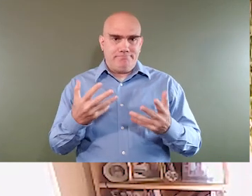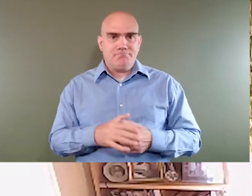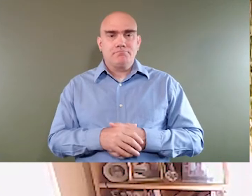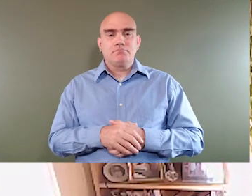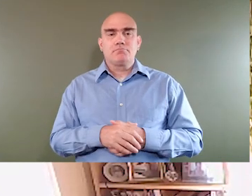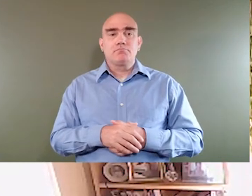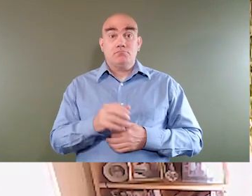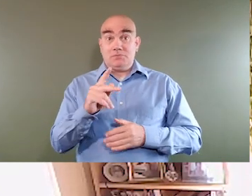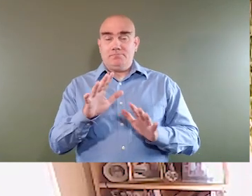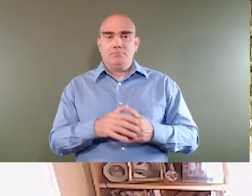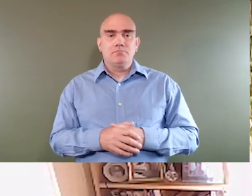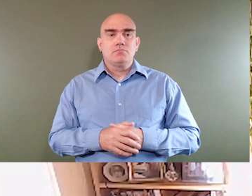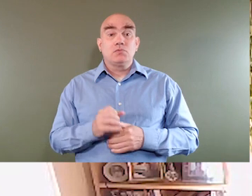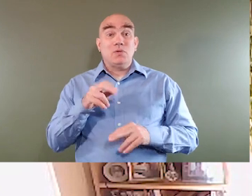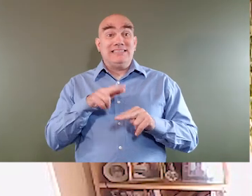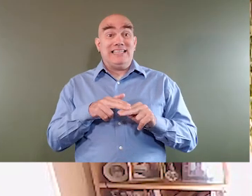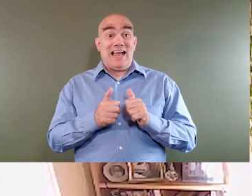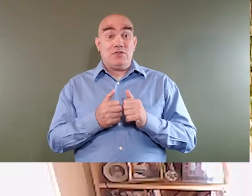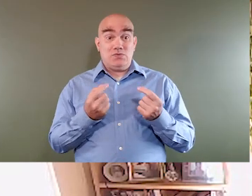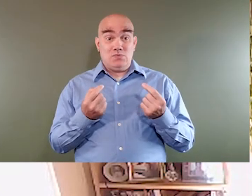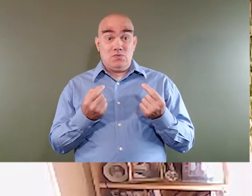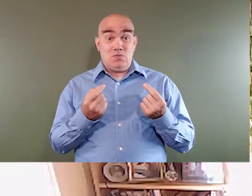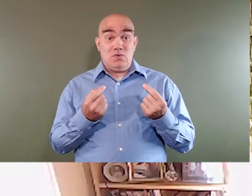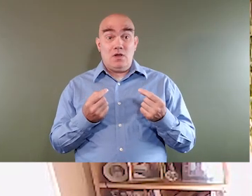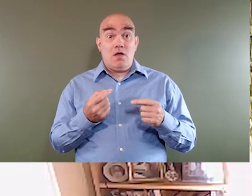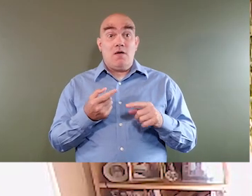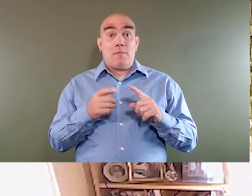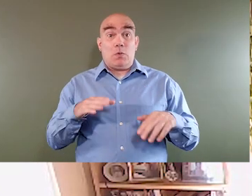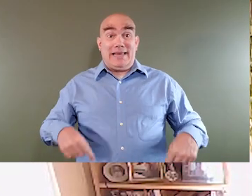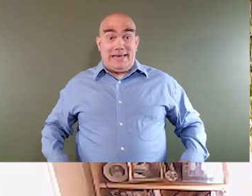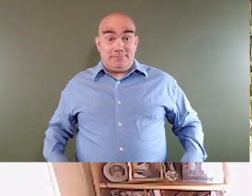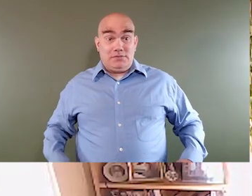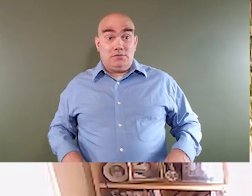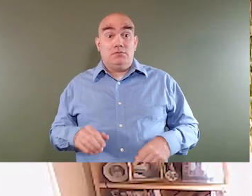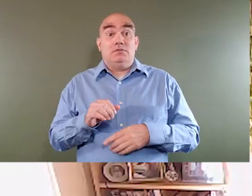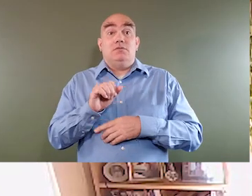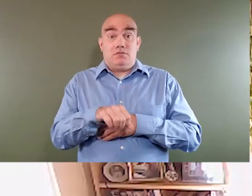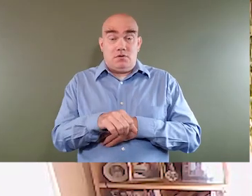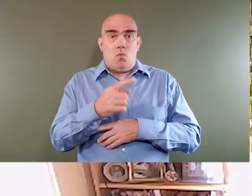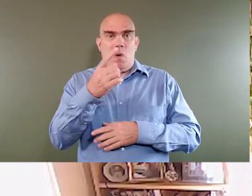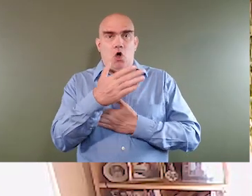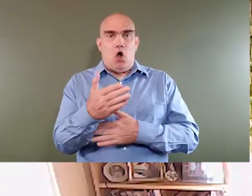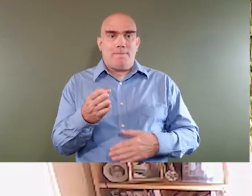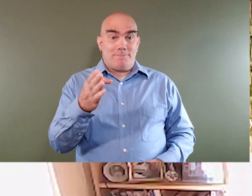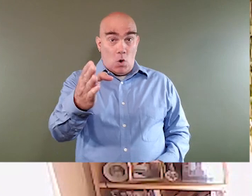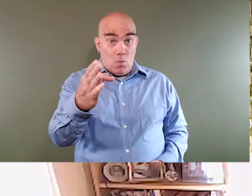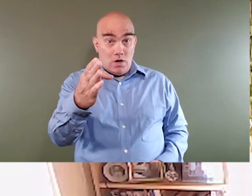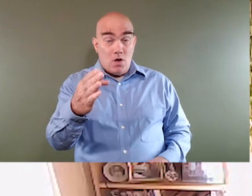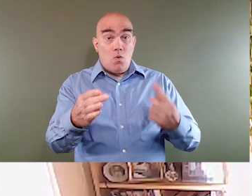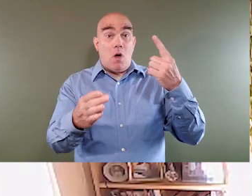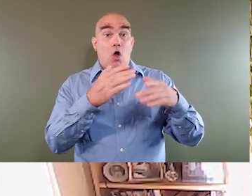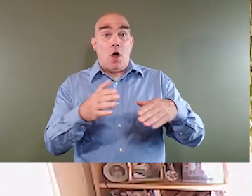Okay. So seated athletes are going to hinge forward from your hips. One arm moves in front of you, one arm moves,